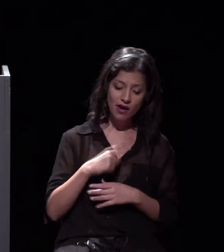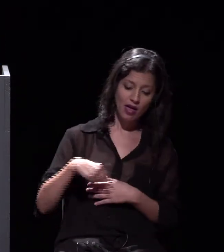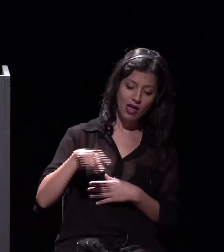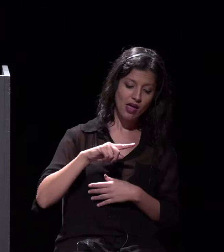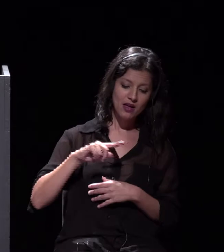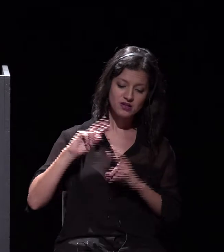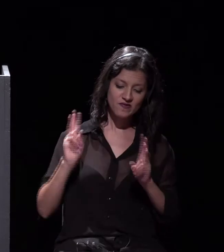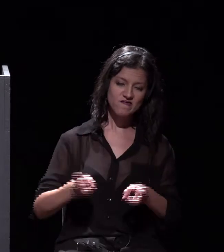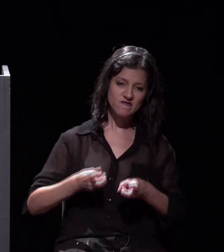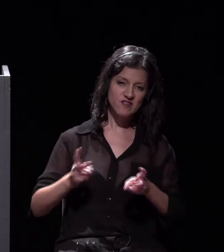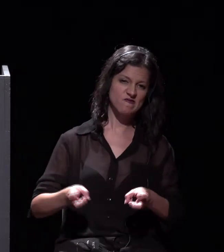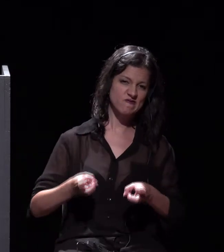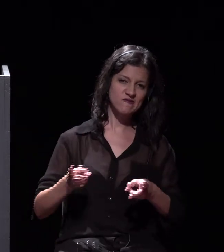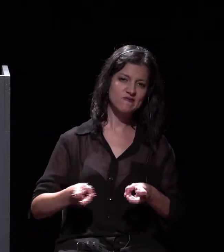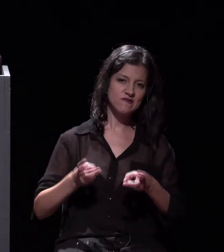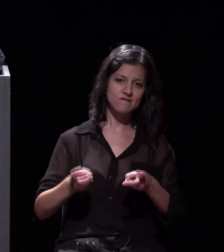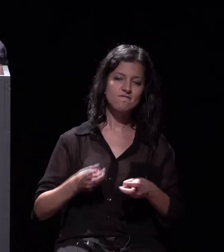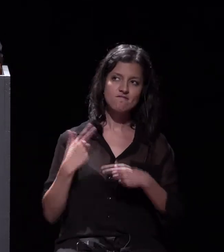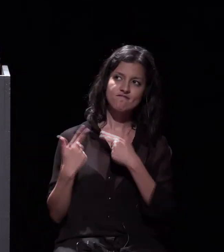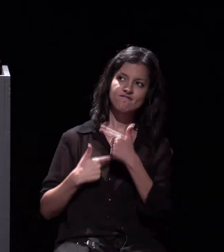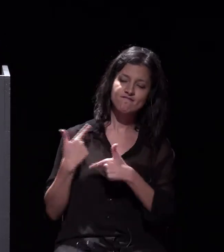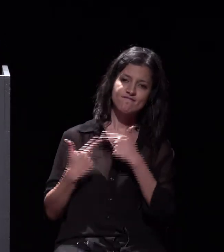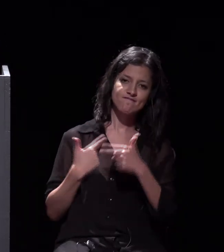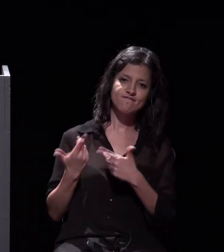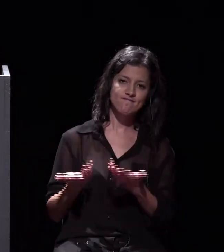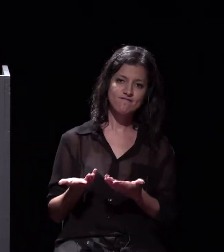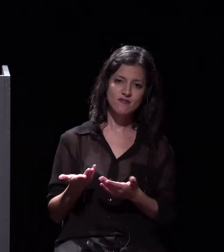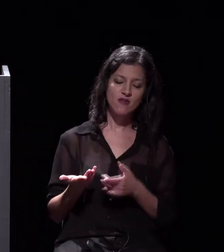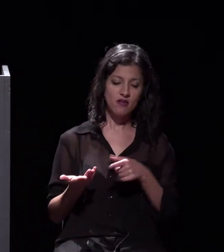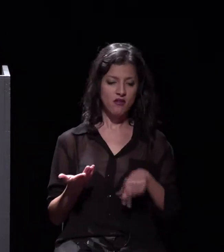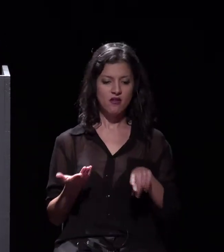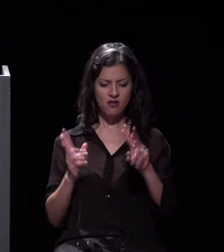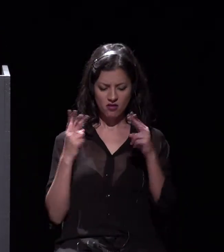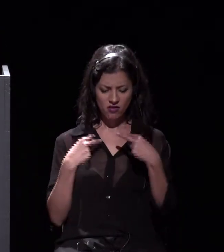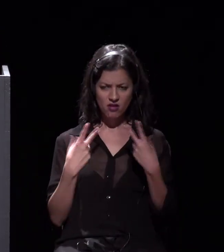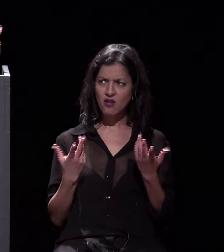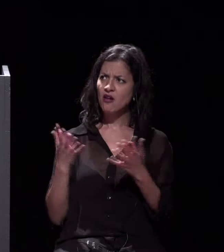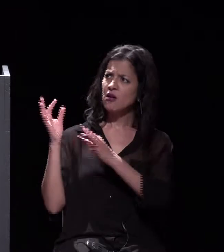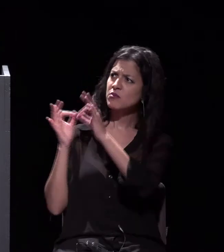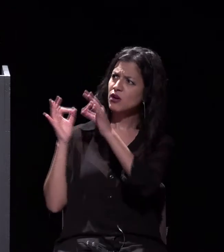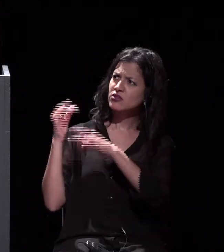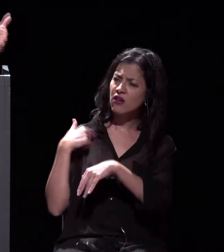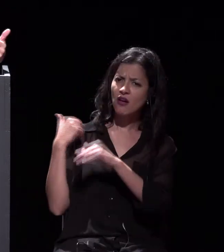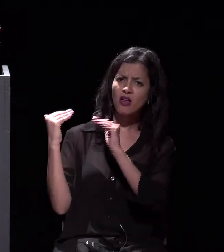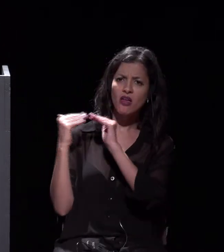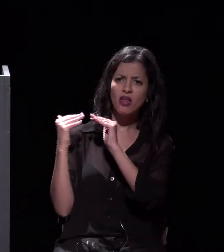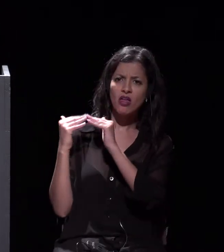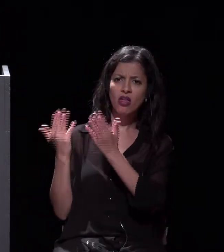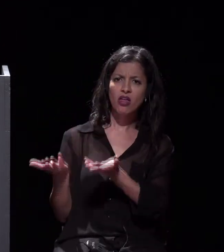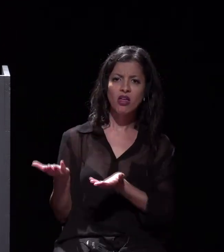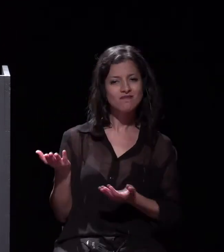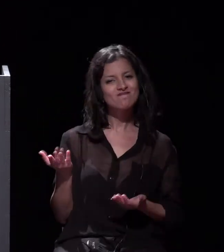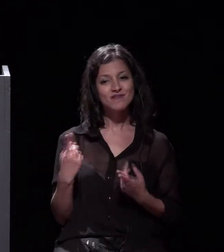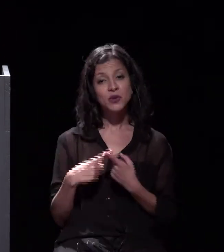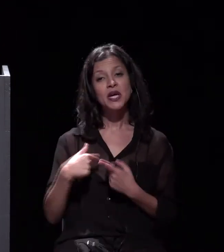this project. Okay, so the ICOM in a way was nothing but another branch of this developmentalist promise that once you reach a particular